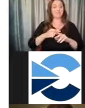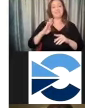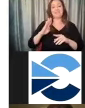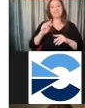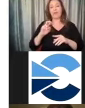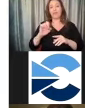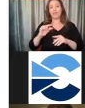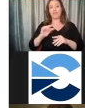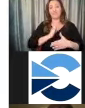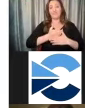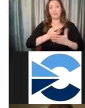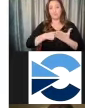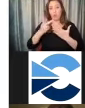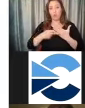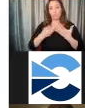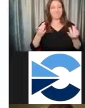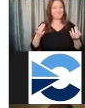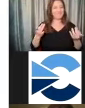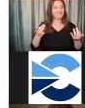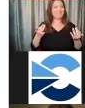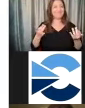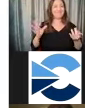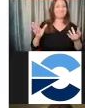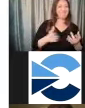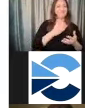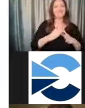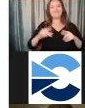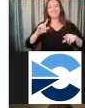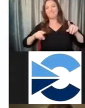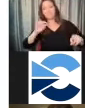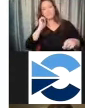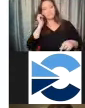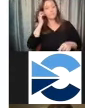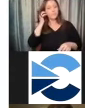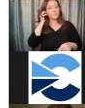And so there's wide variability in terms of if